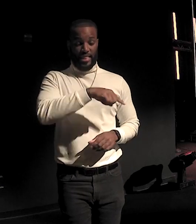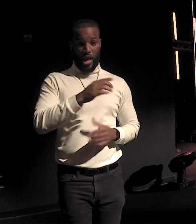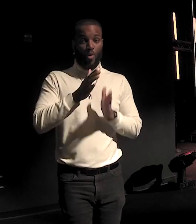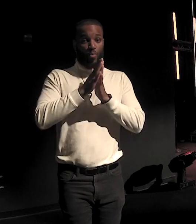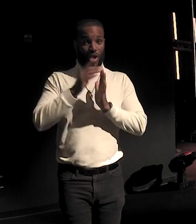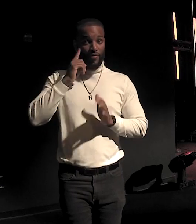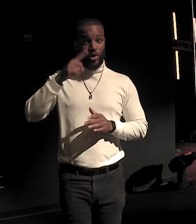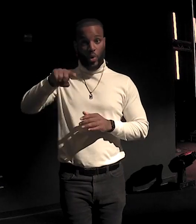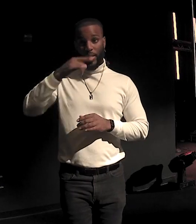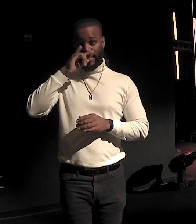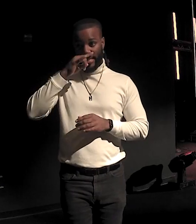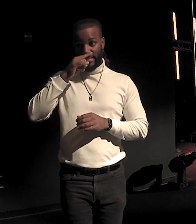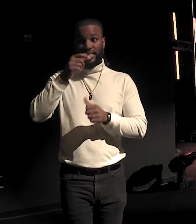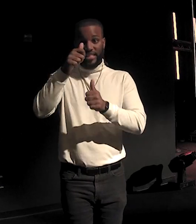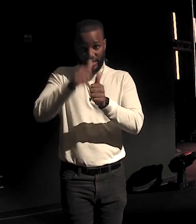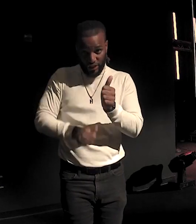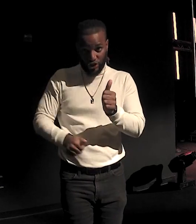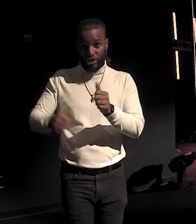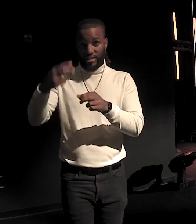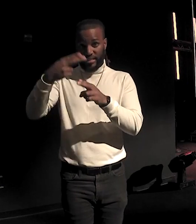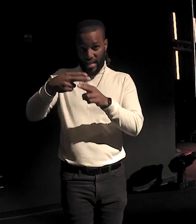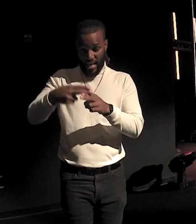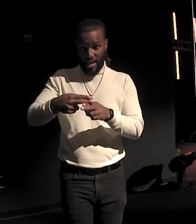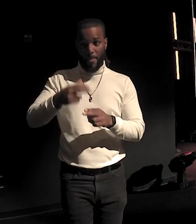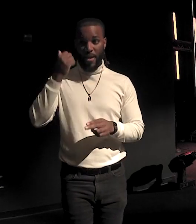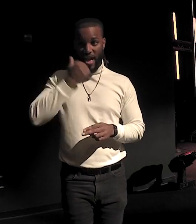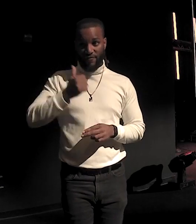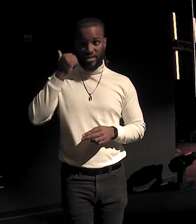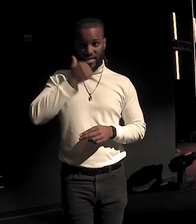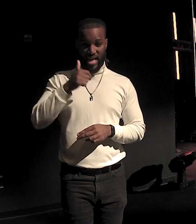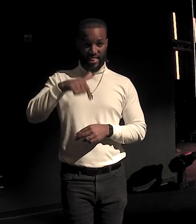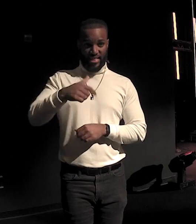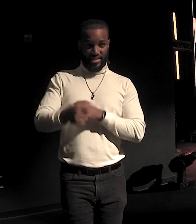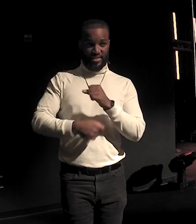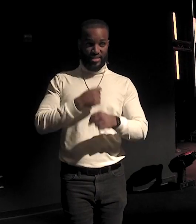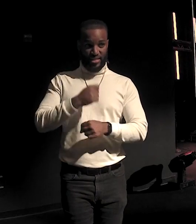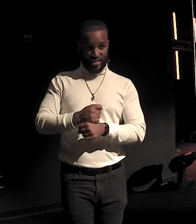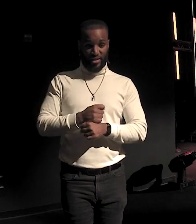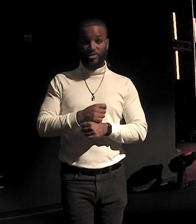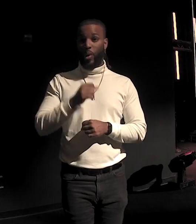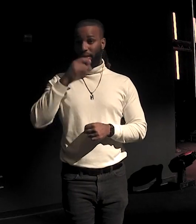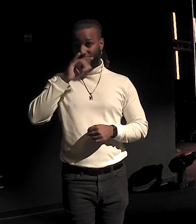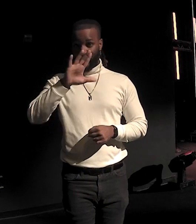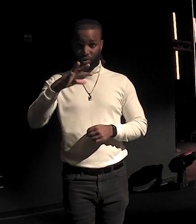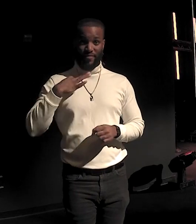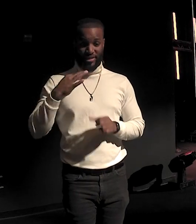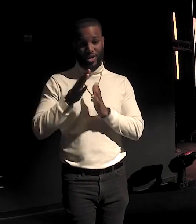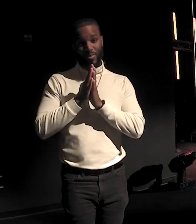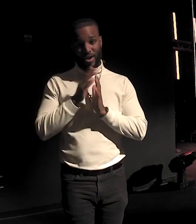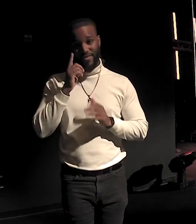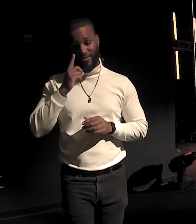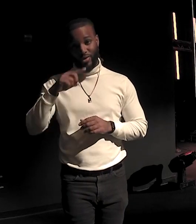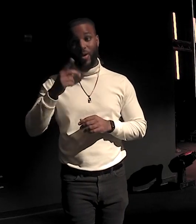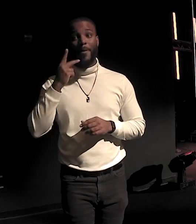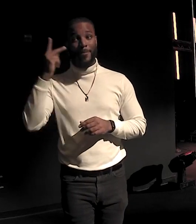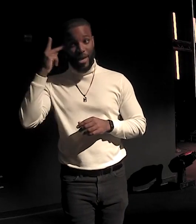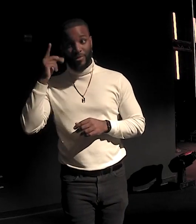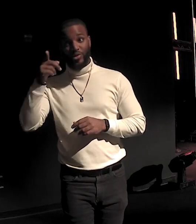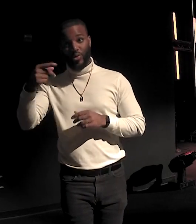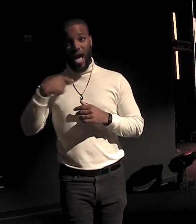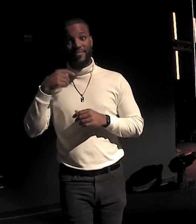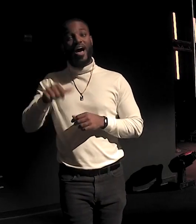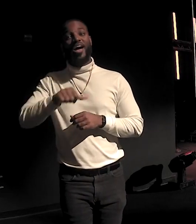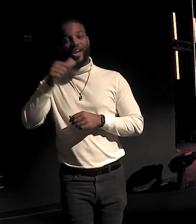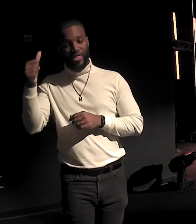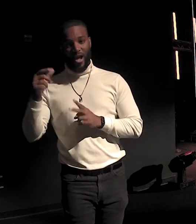your kids by name every day this year. So kids, your volunteers are praying for you. Parents, you have